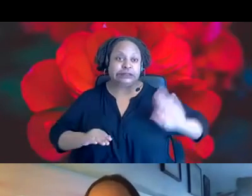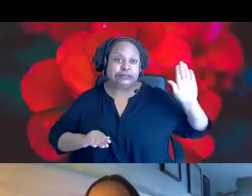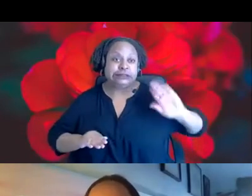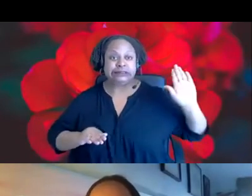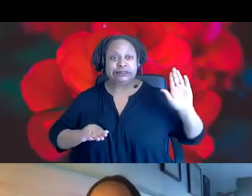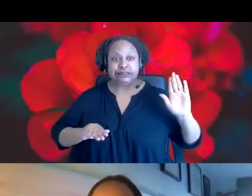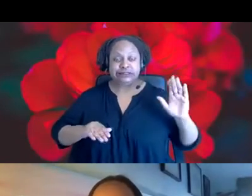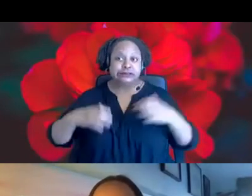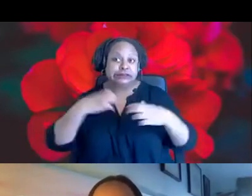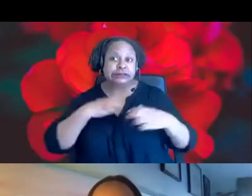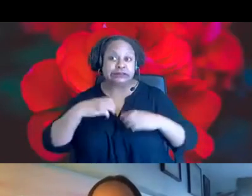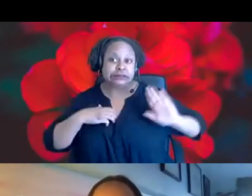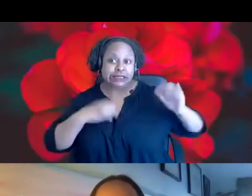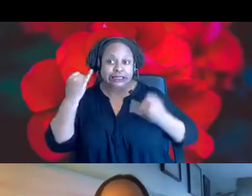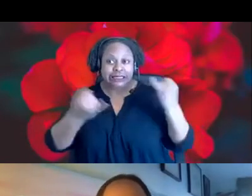mouthy.